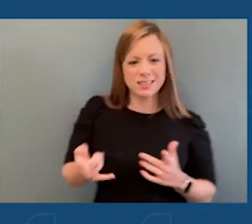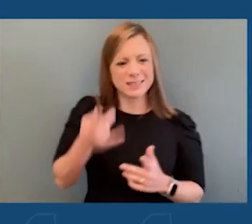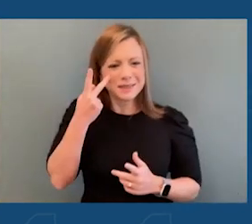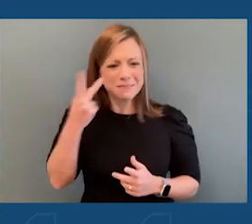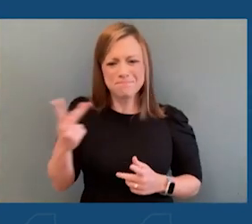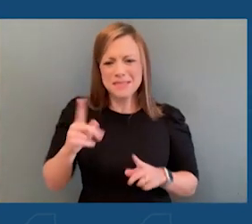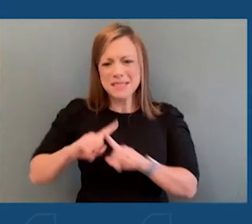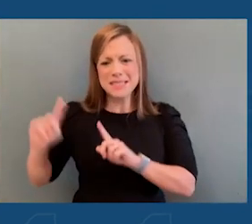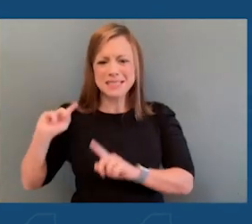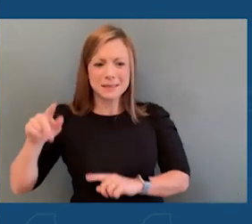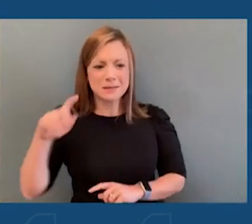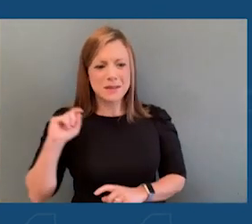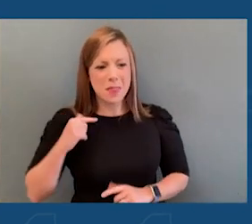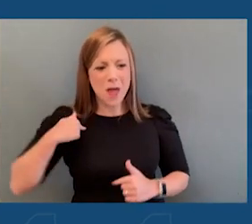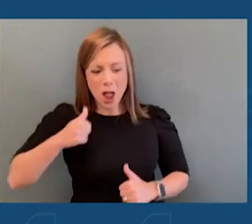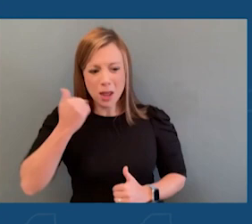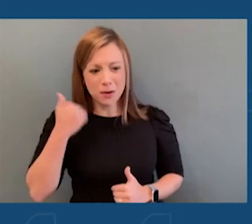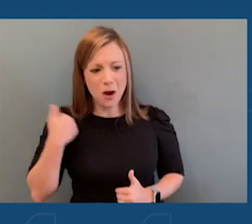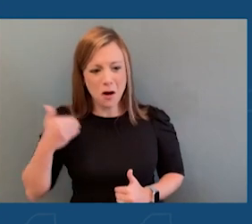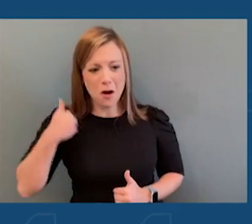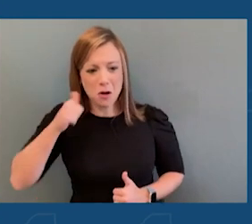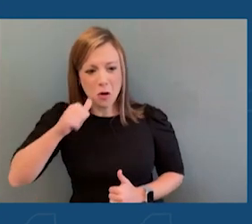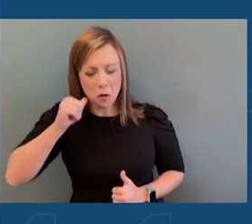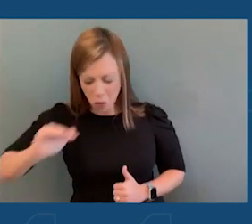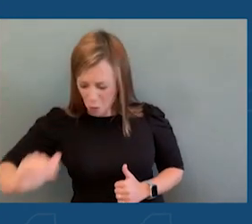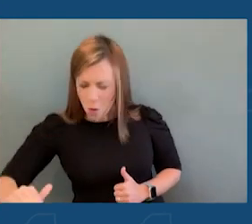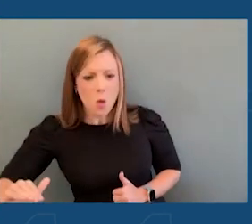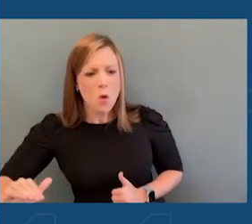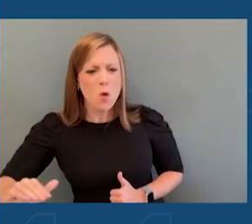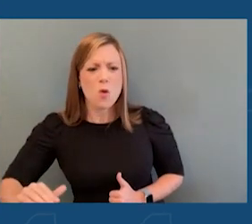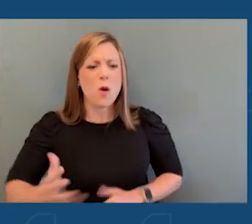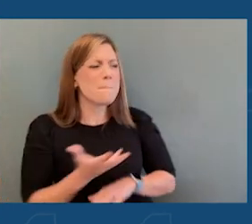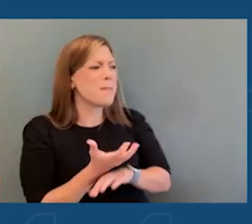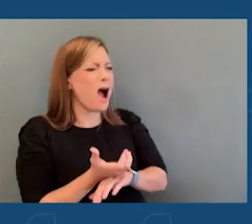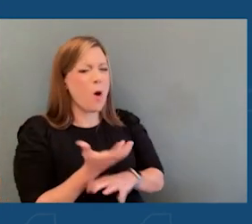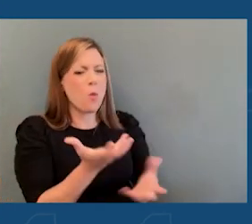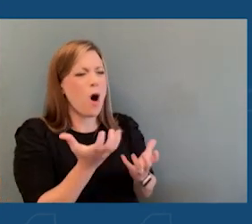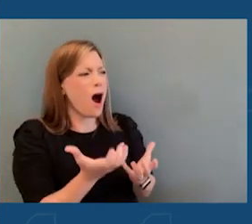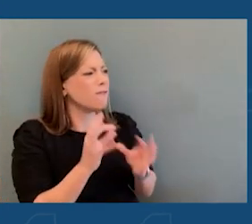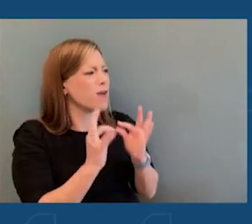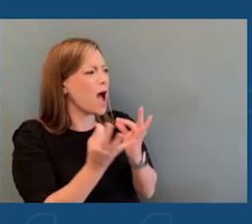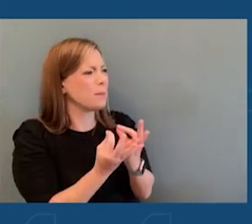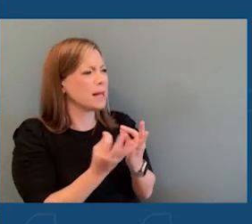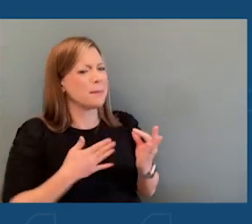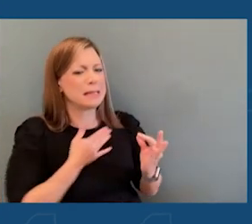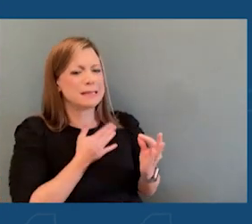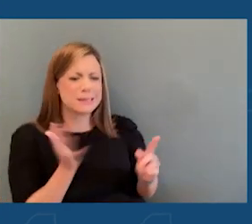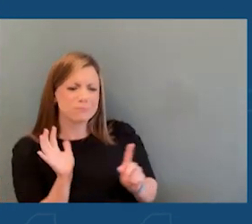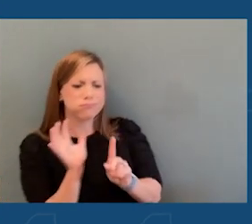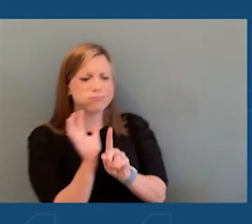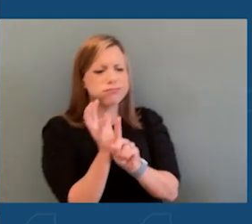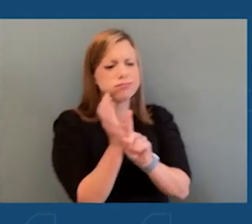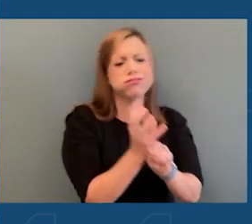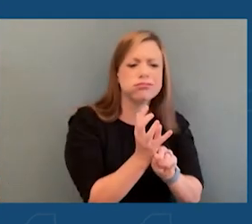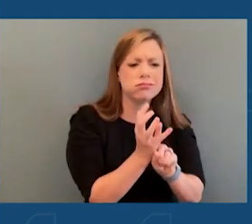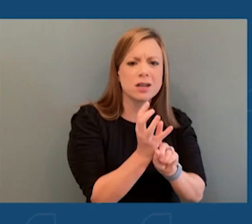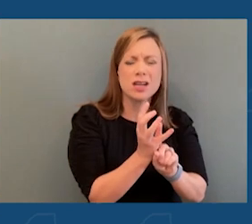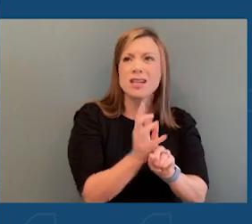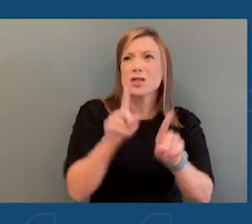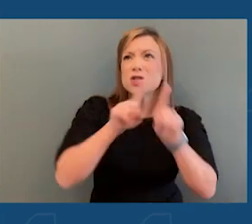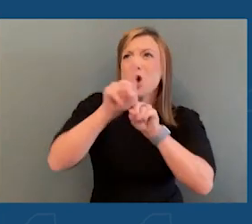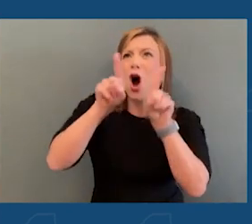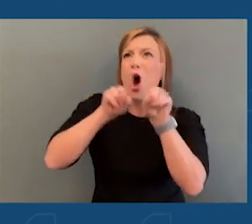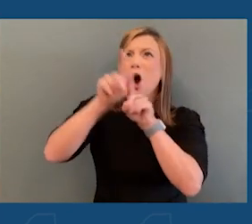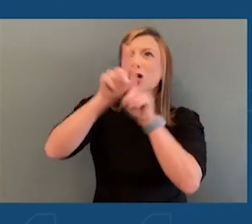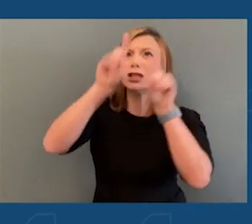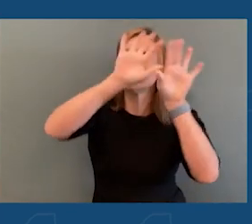that little girl who begged to have a family, whose parents were away. Shining stars looking out for her from El Norte. I'm